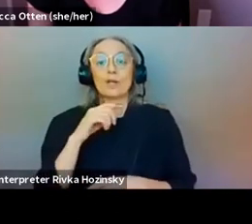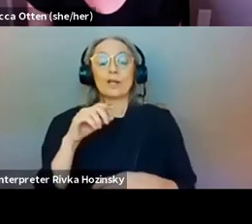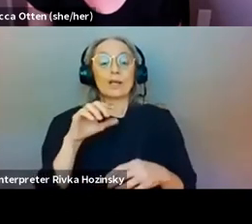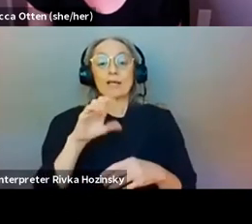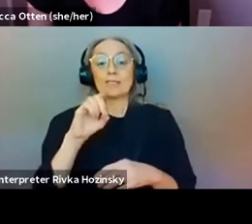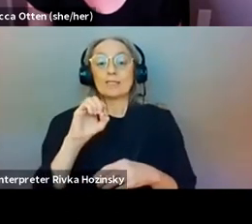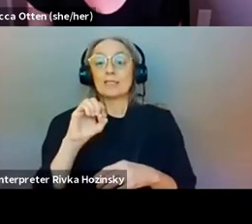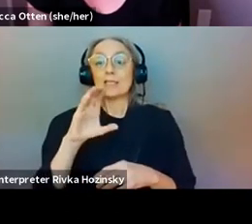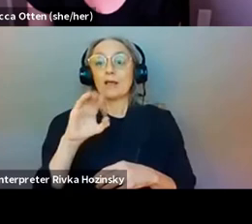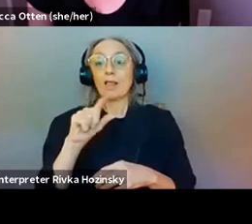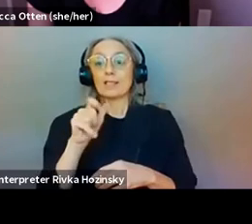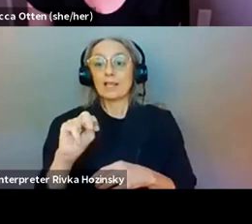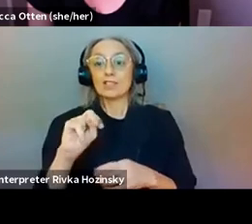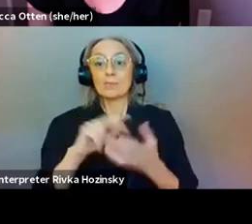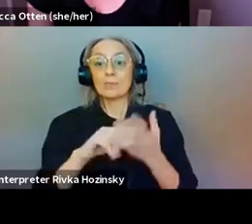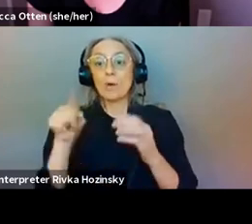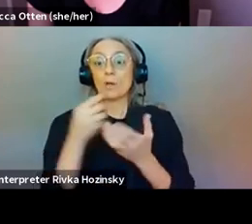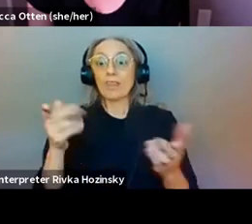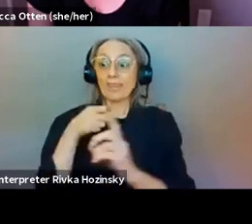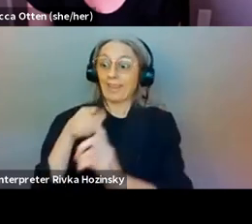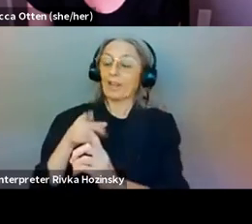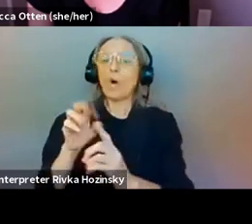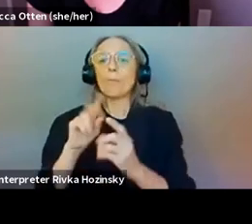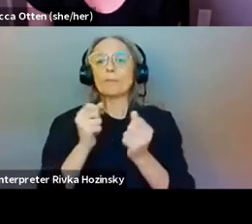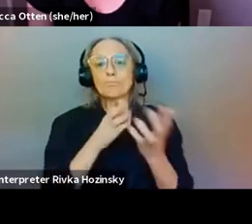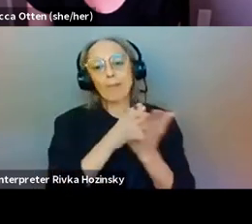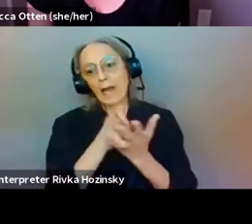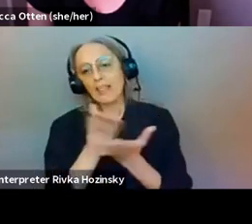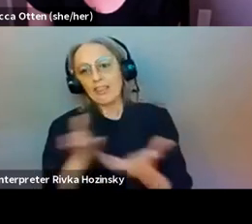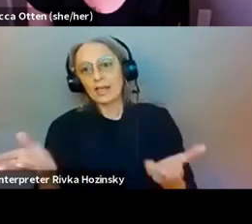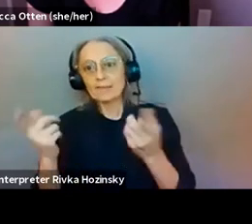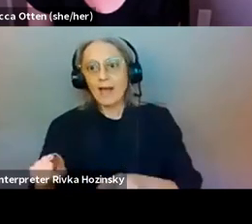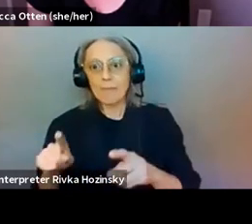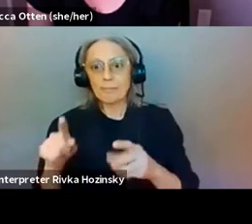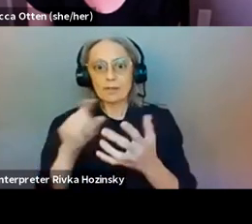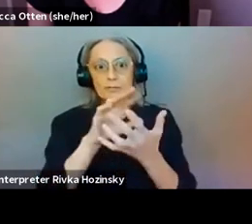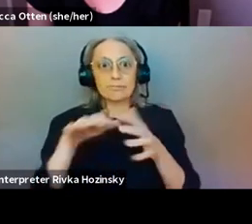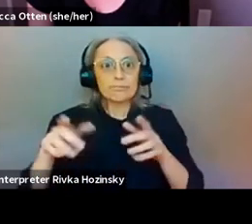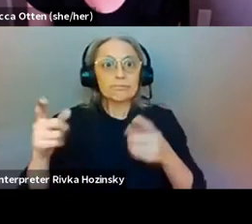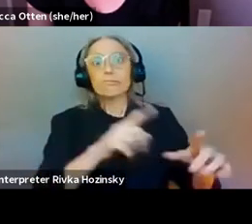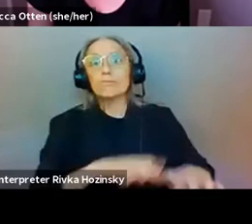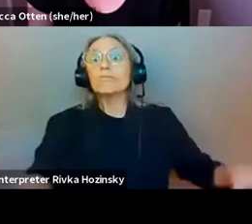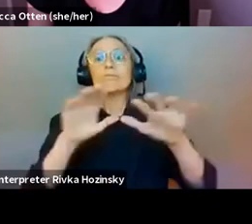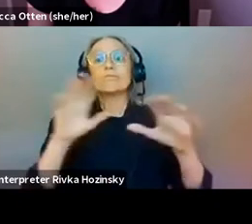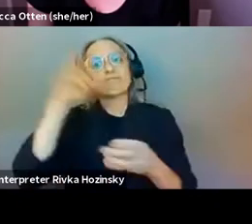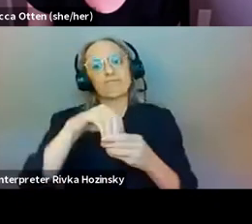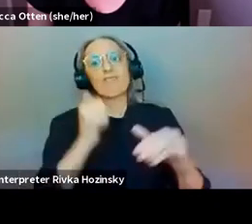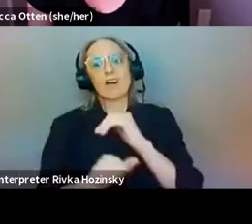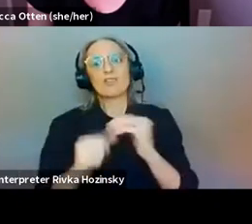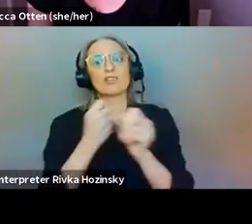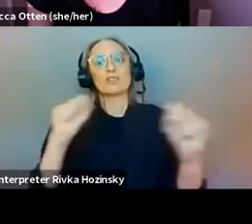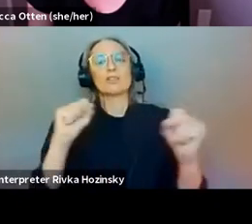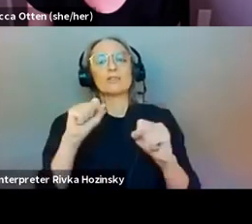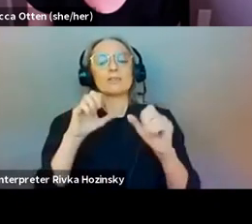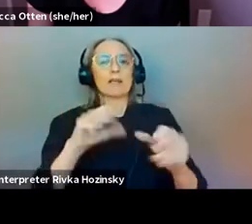going to look different for different people. You know, like last summer, I was going to give a talk about